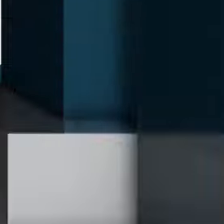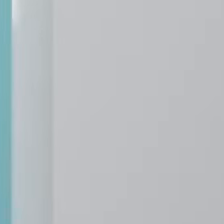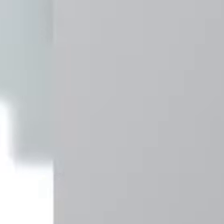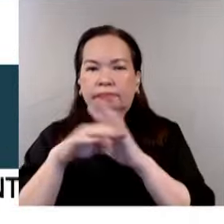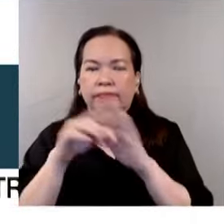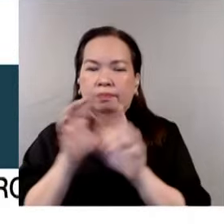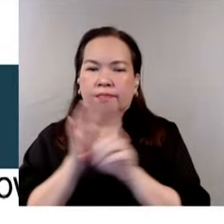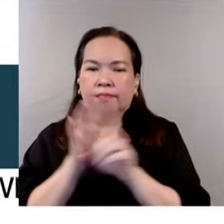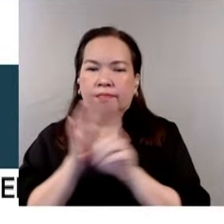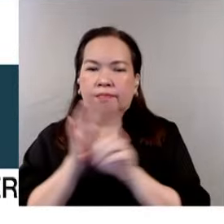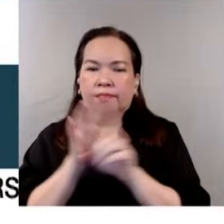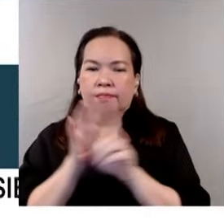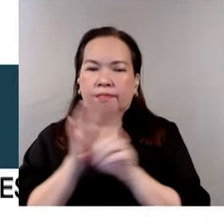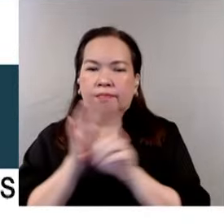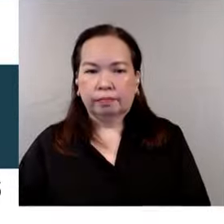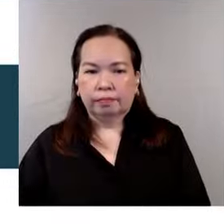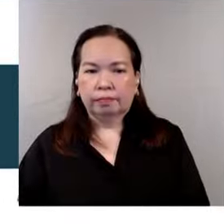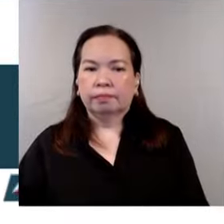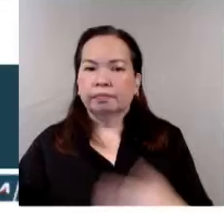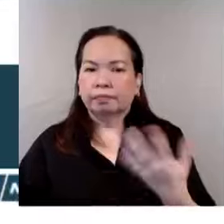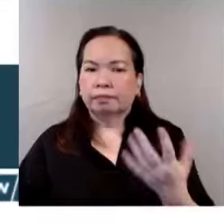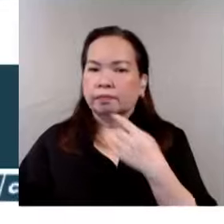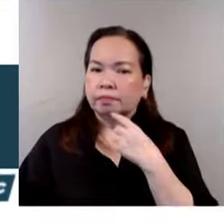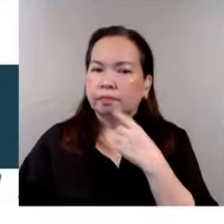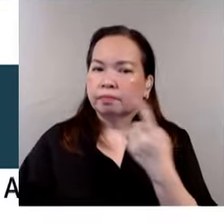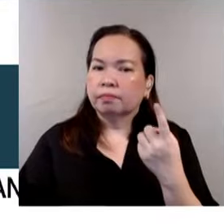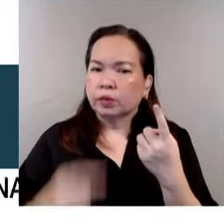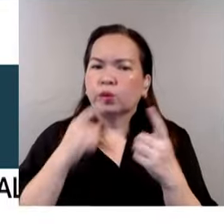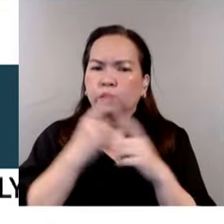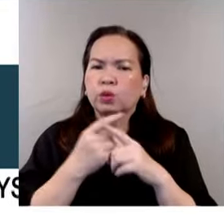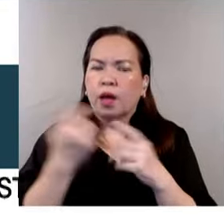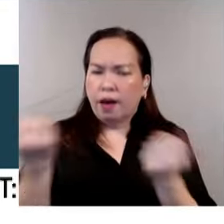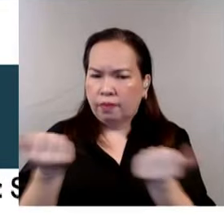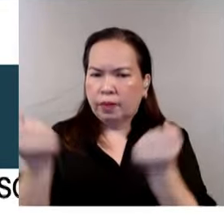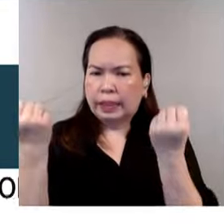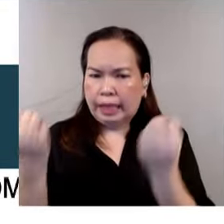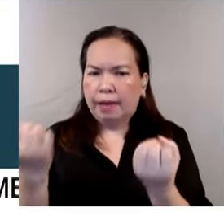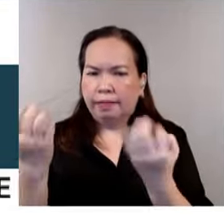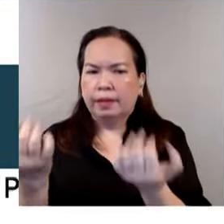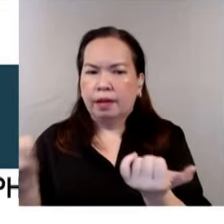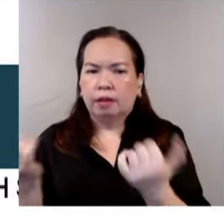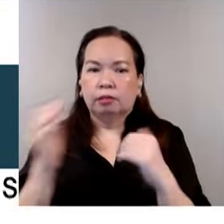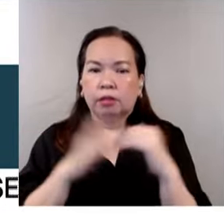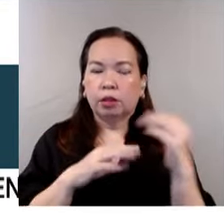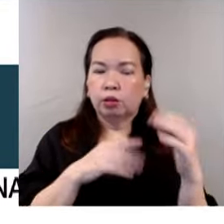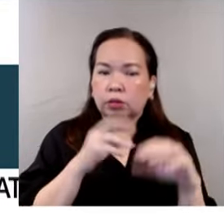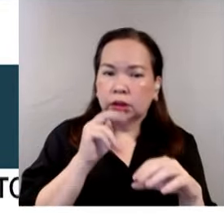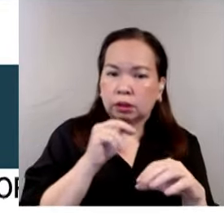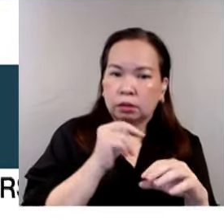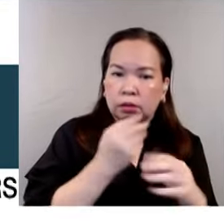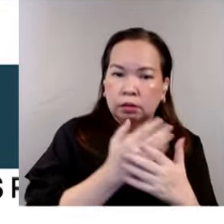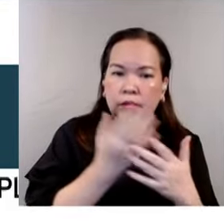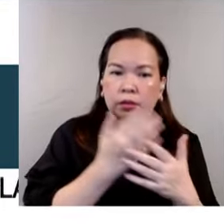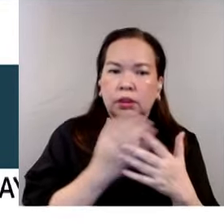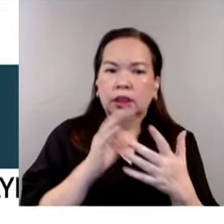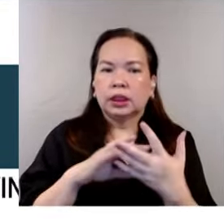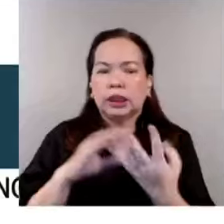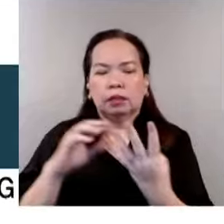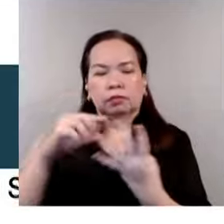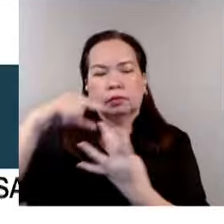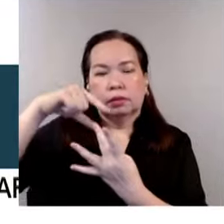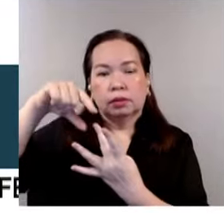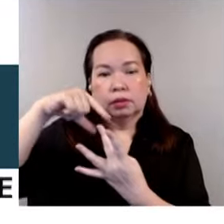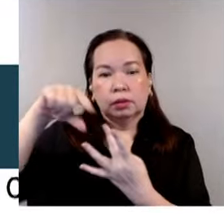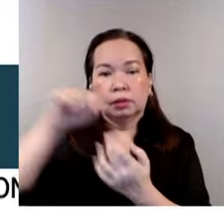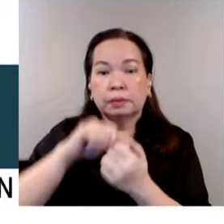Sa forecast talaga, mas mataas ang supply kaysa sa demand hanggang second quarter of the year. Which means, mababa ang presyo.